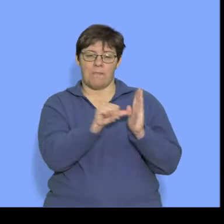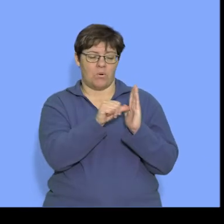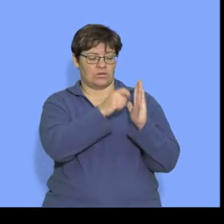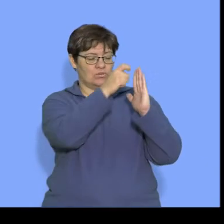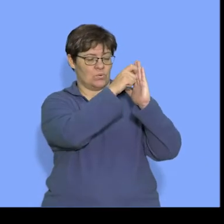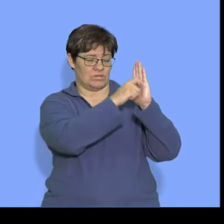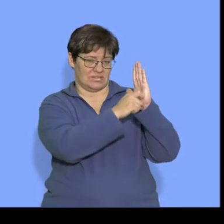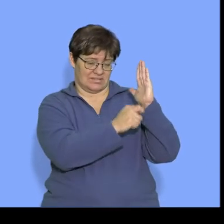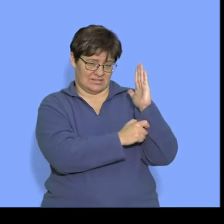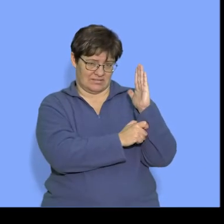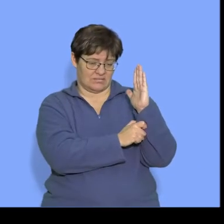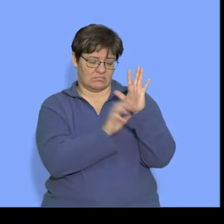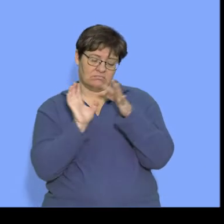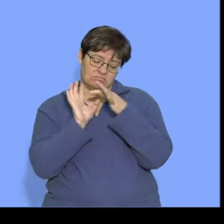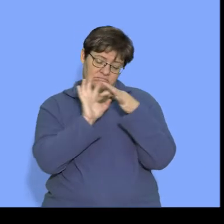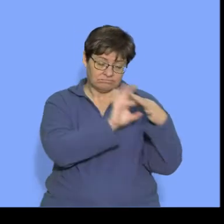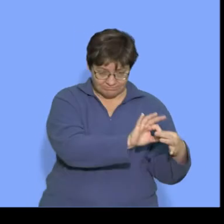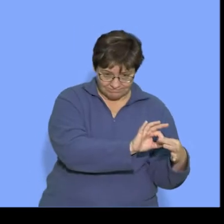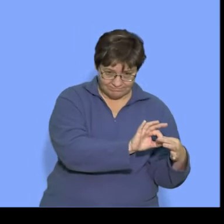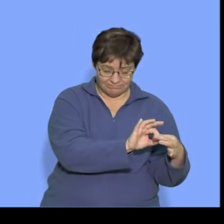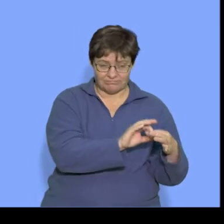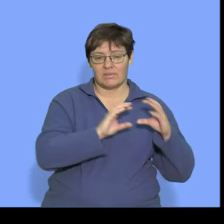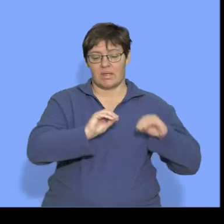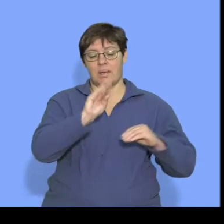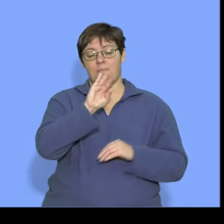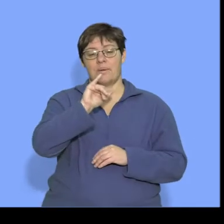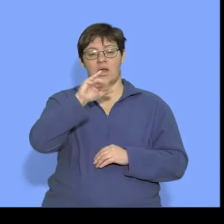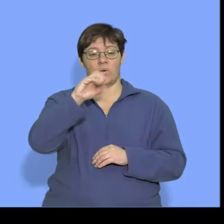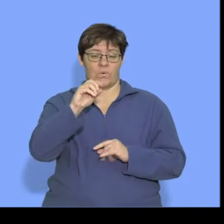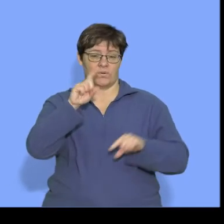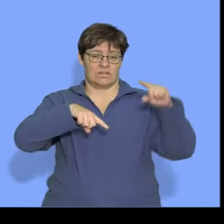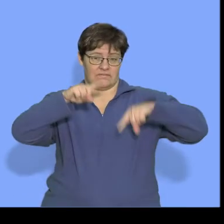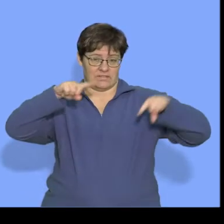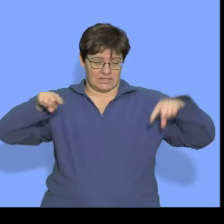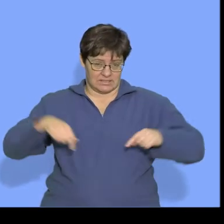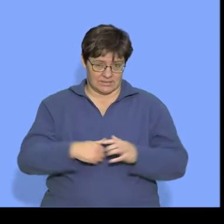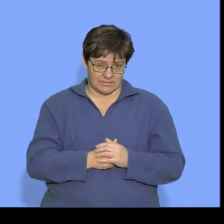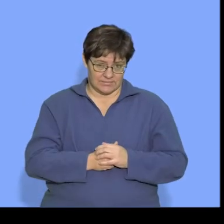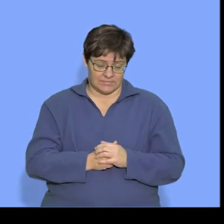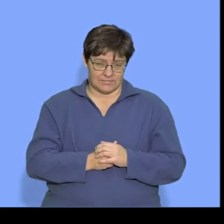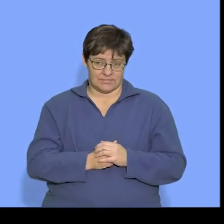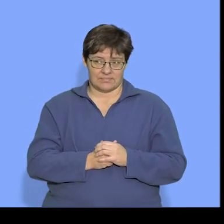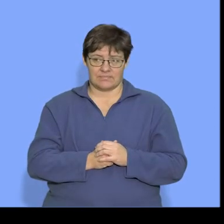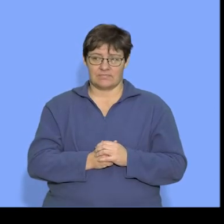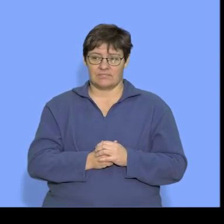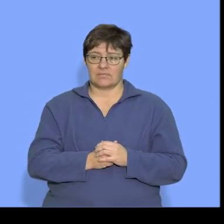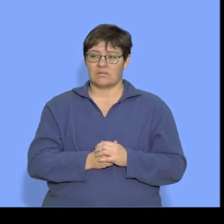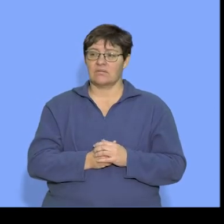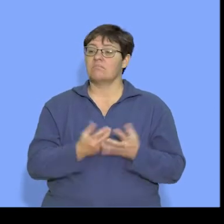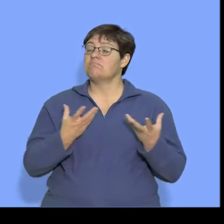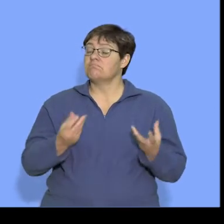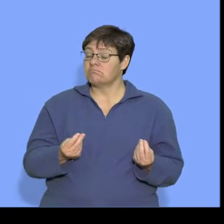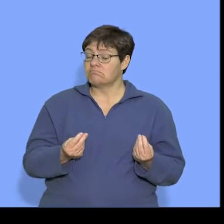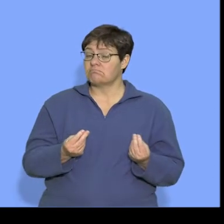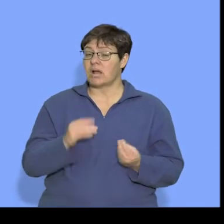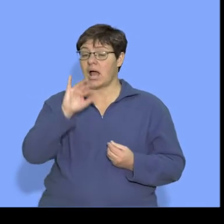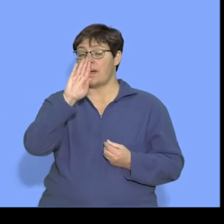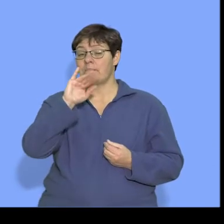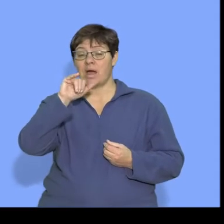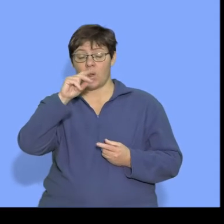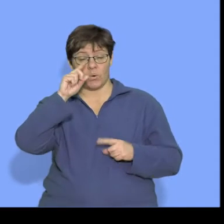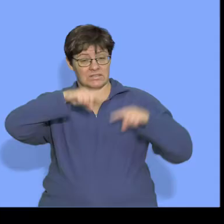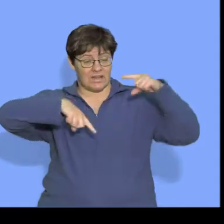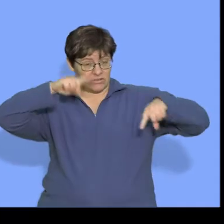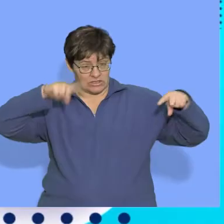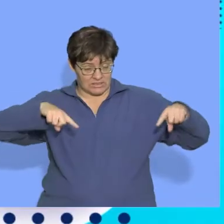keywords relevant to this part of the lesson where we're talking about biodiversity. We've mentioned how South Africa